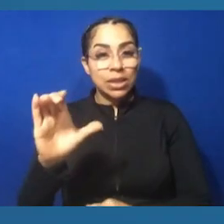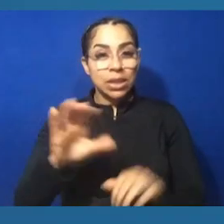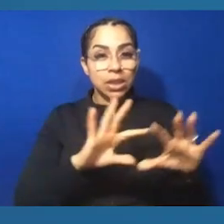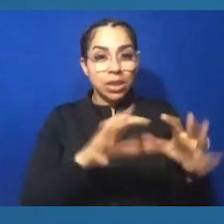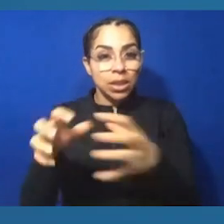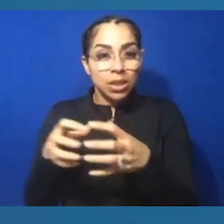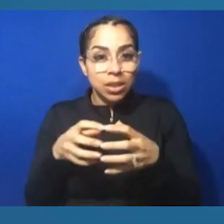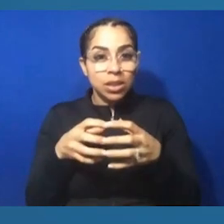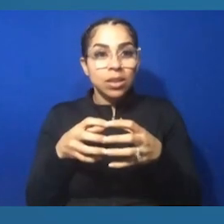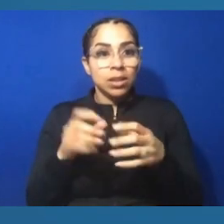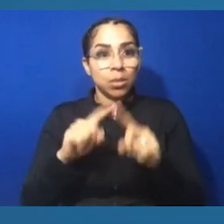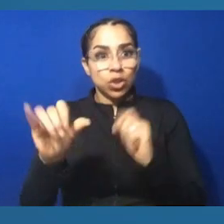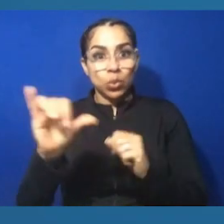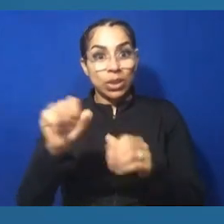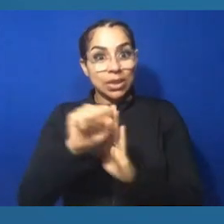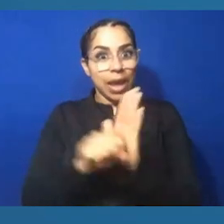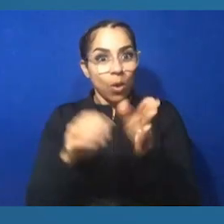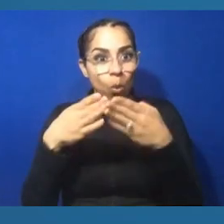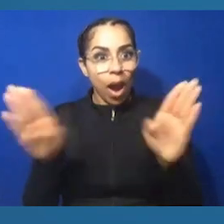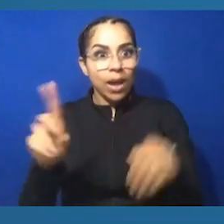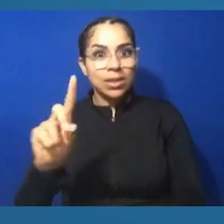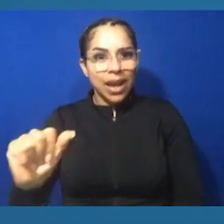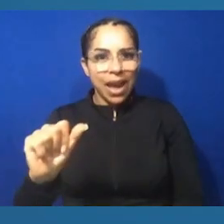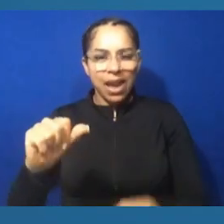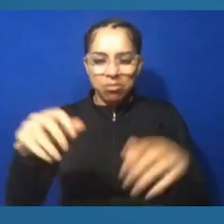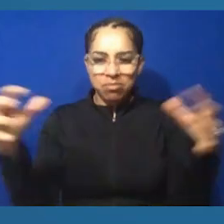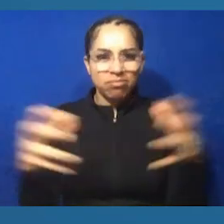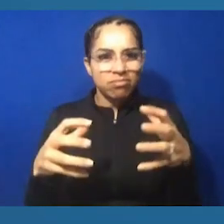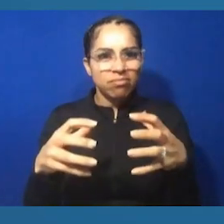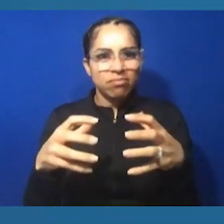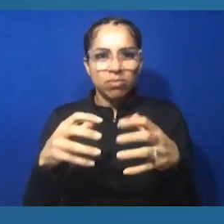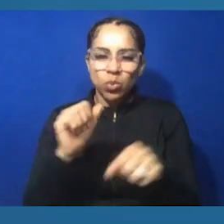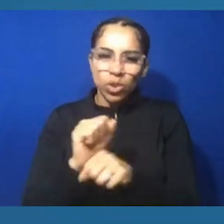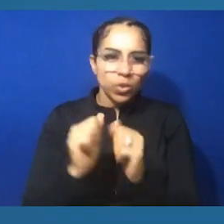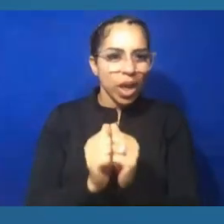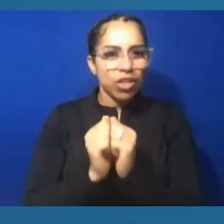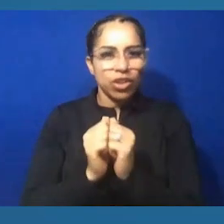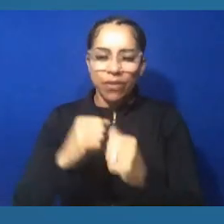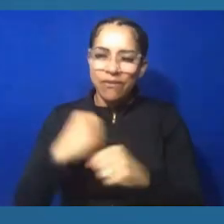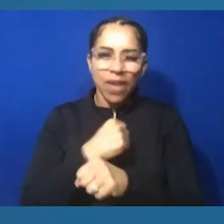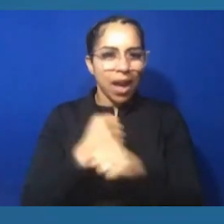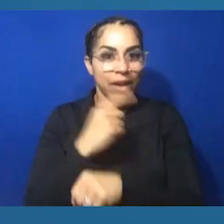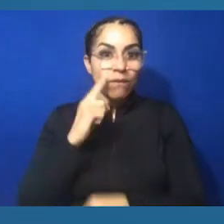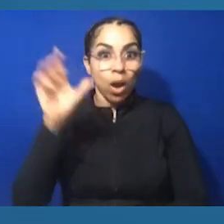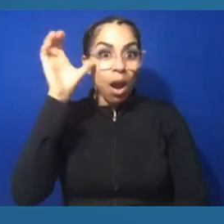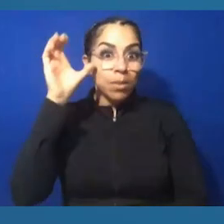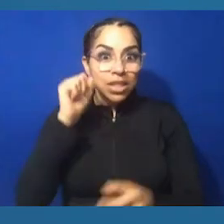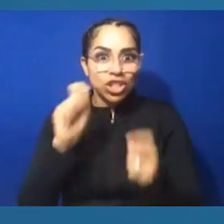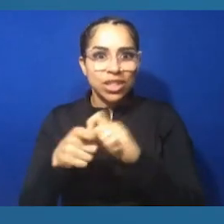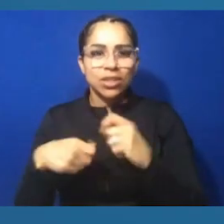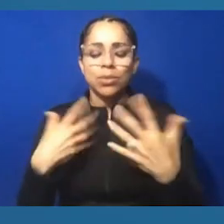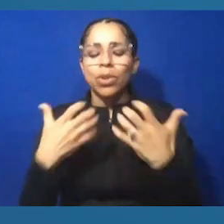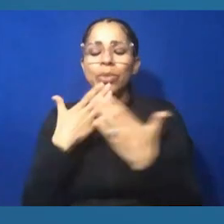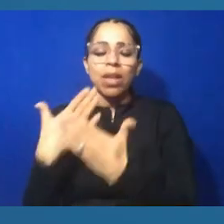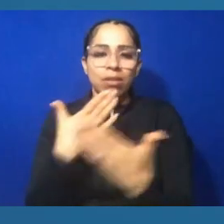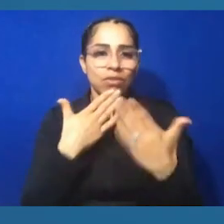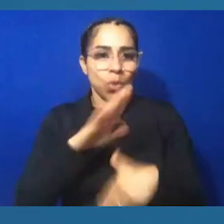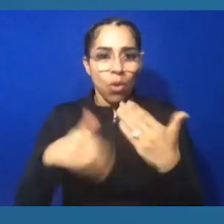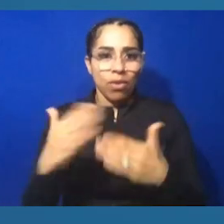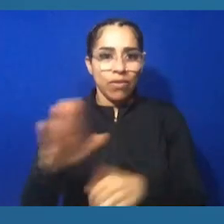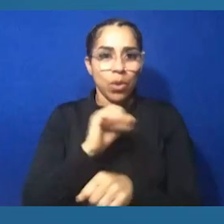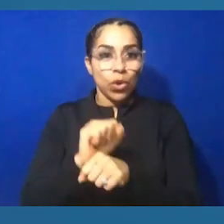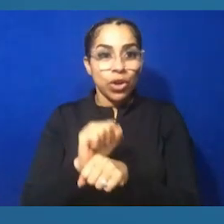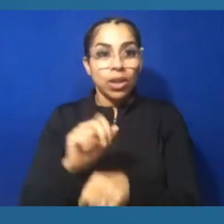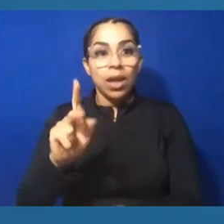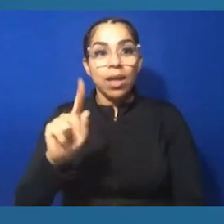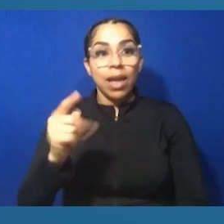really banded together to fight for common sense changes. I want to thank them for everything they did. Kathy Hochul was a driving force on